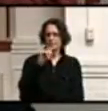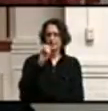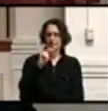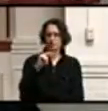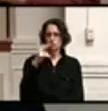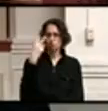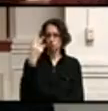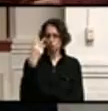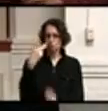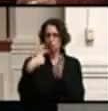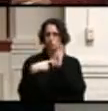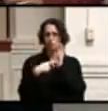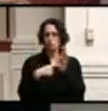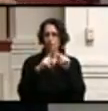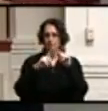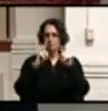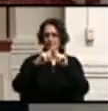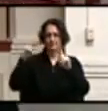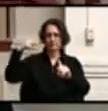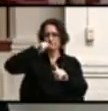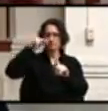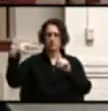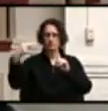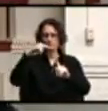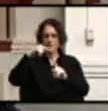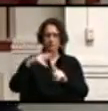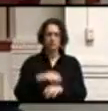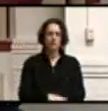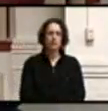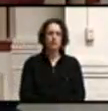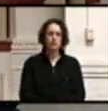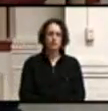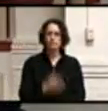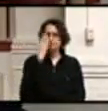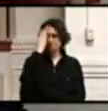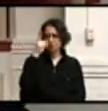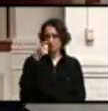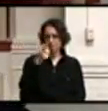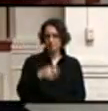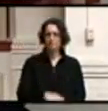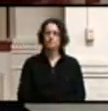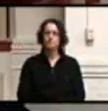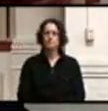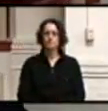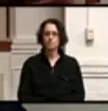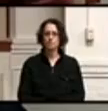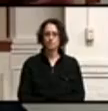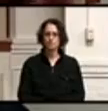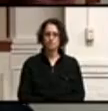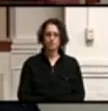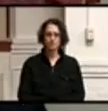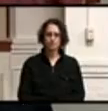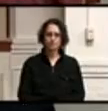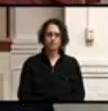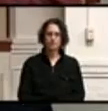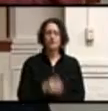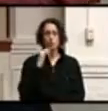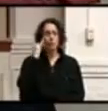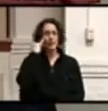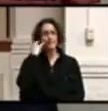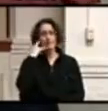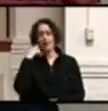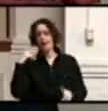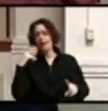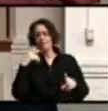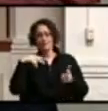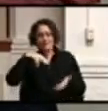3D. We've got the front of the building, essentially a view from the northwest.